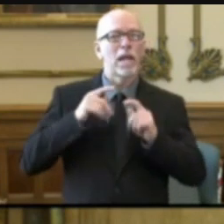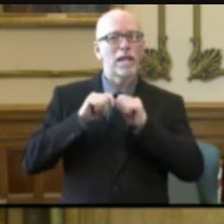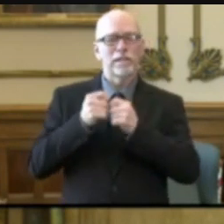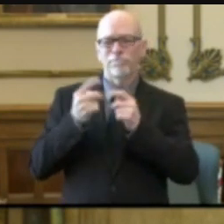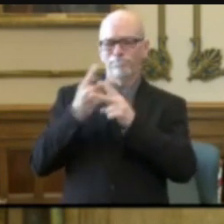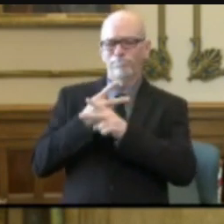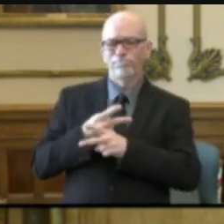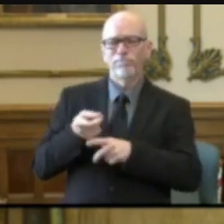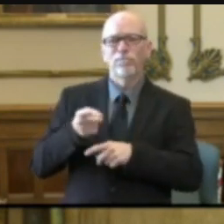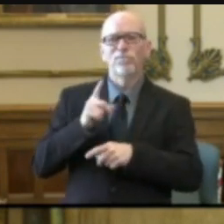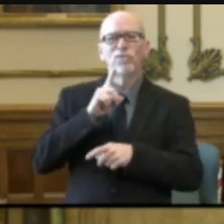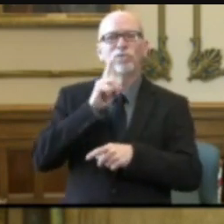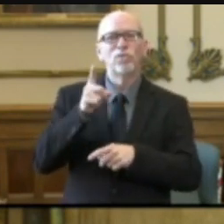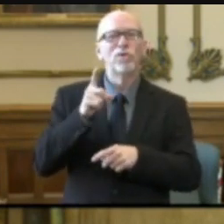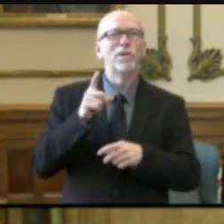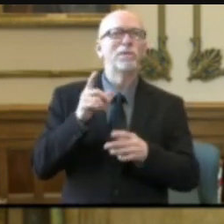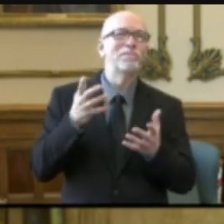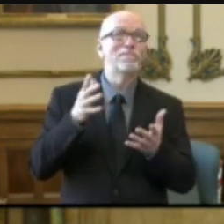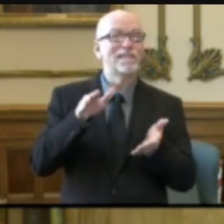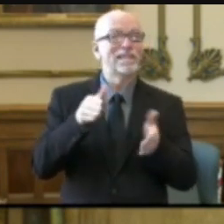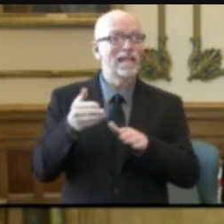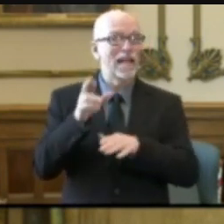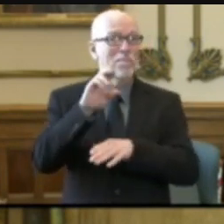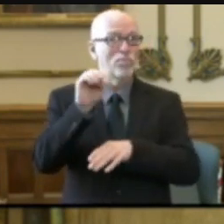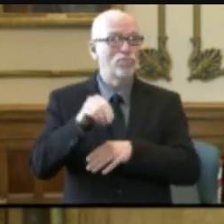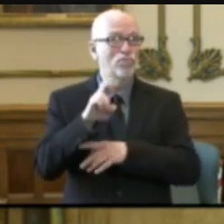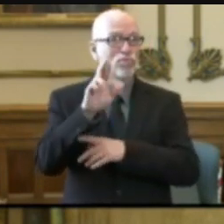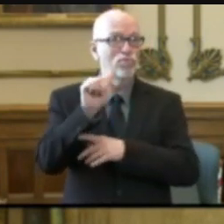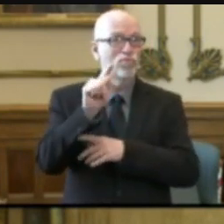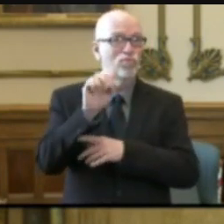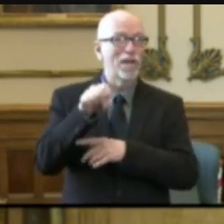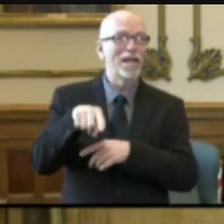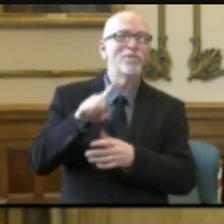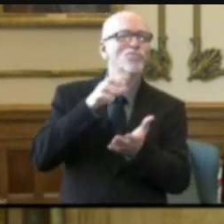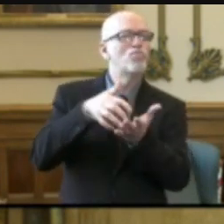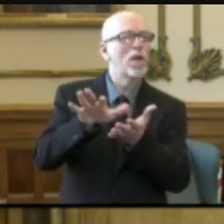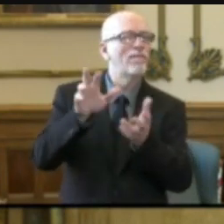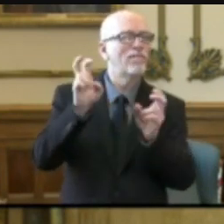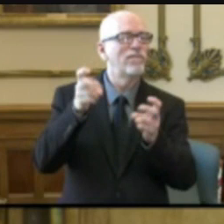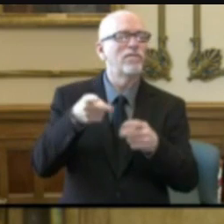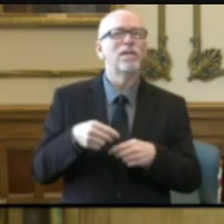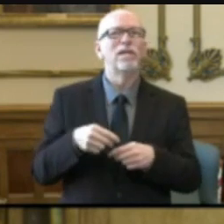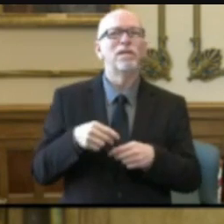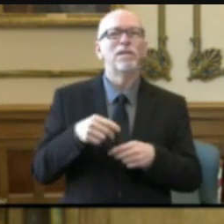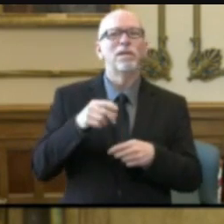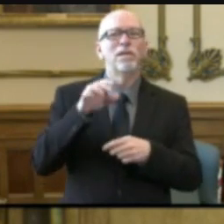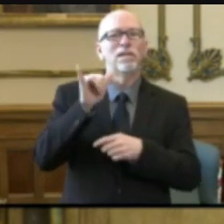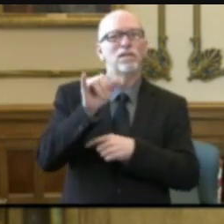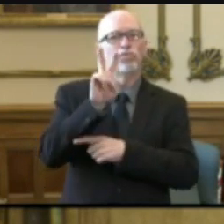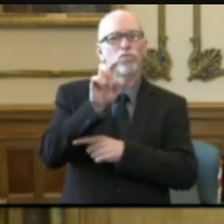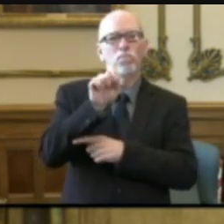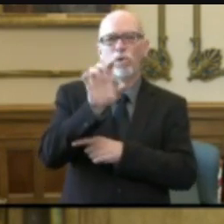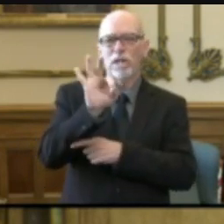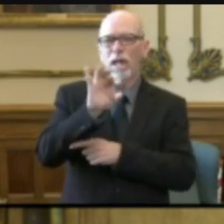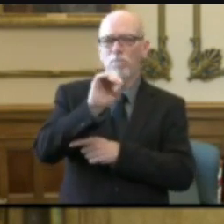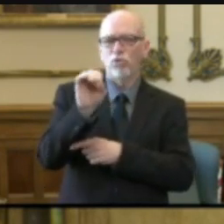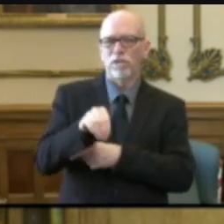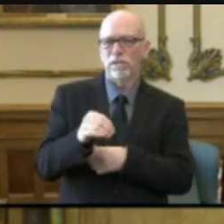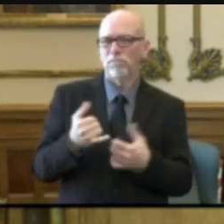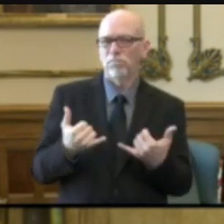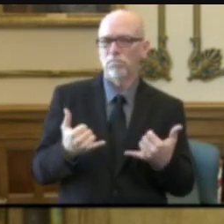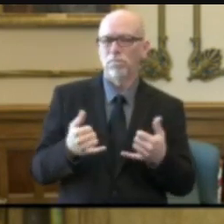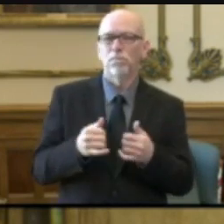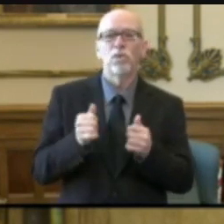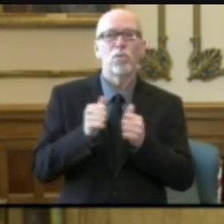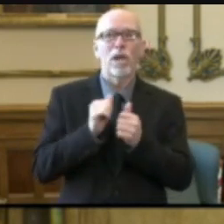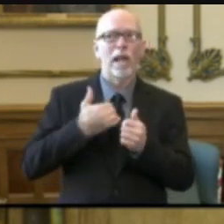what is truly a very crude mortality rate, which at the time is basically 2.9%, with the